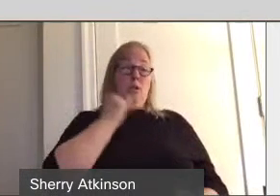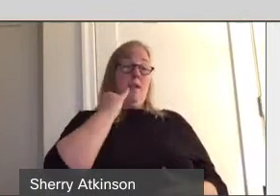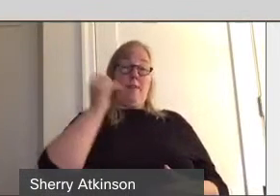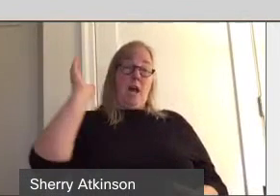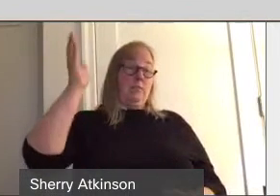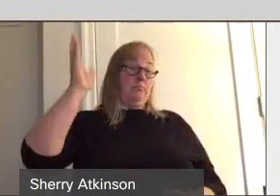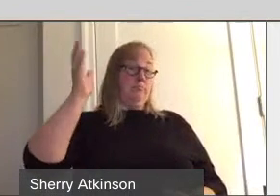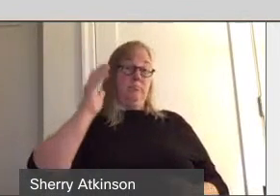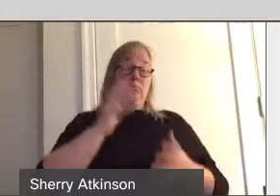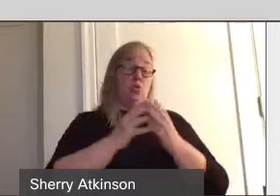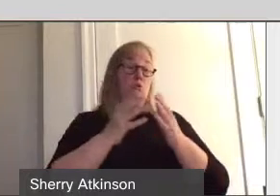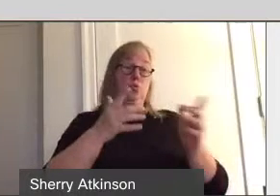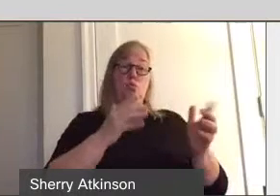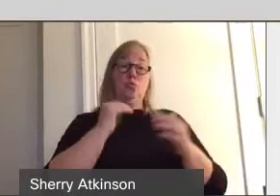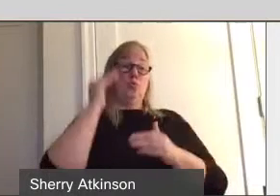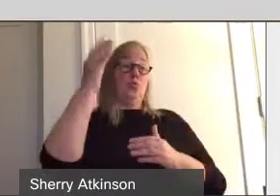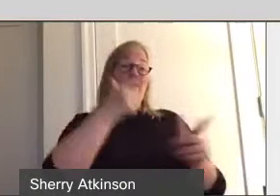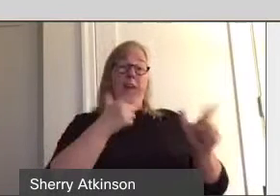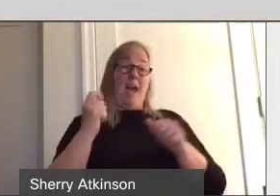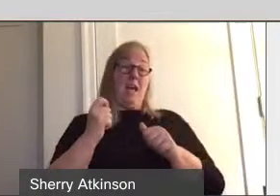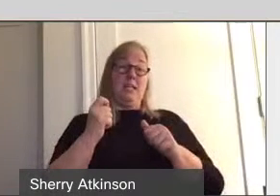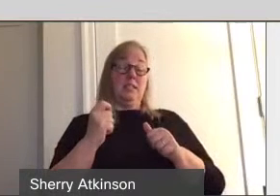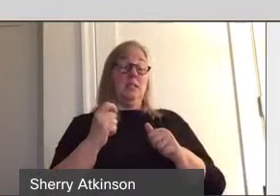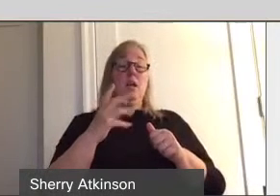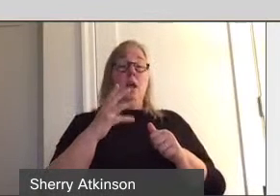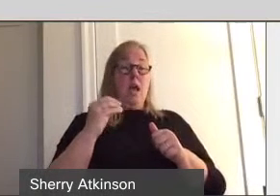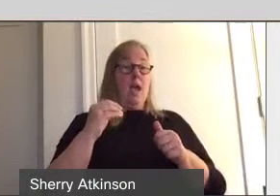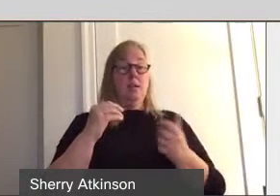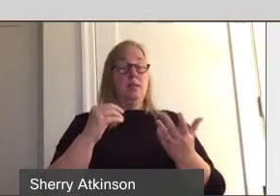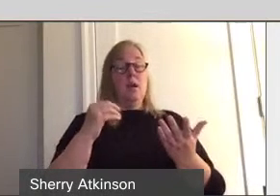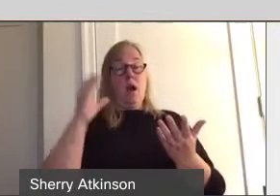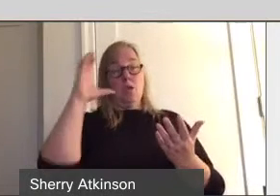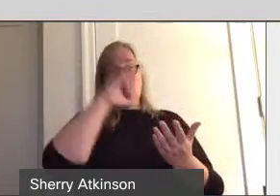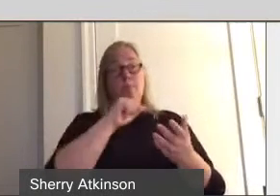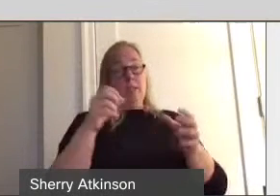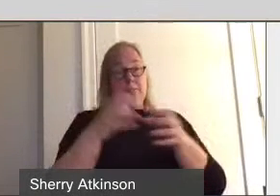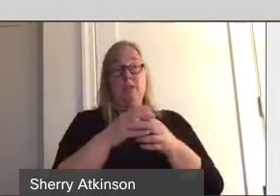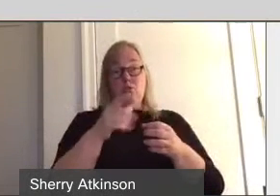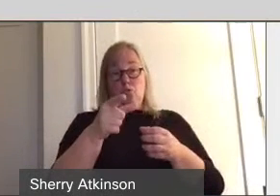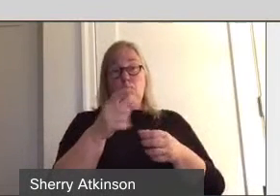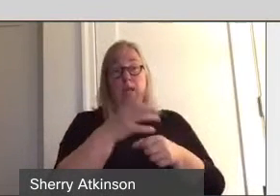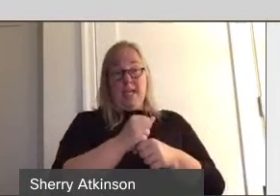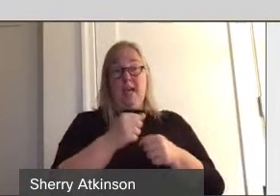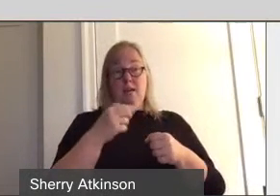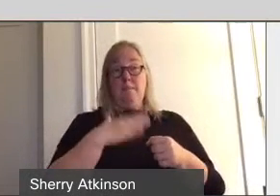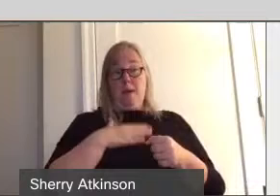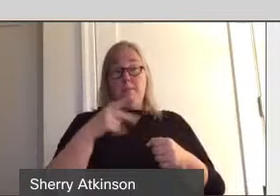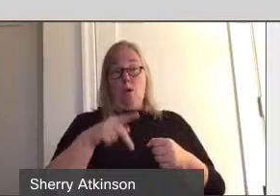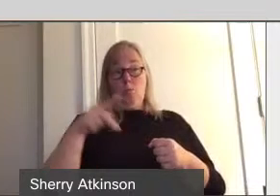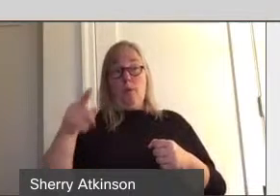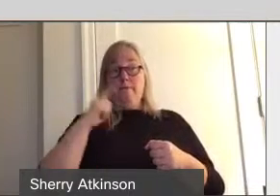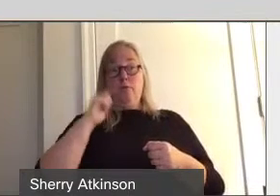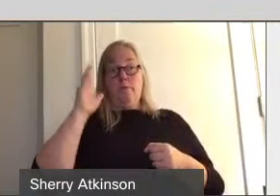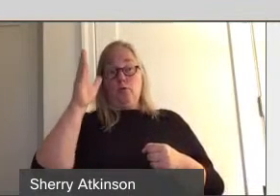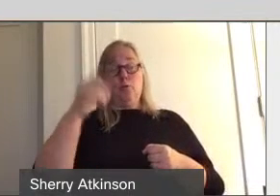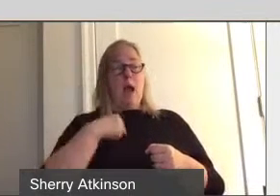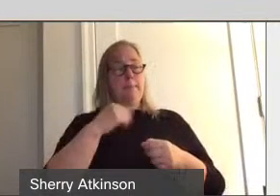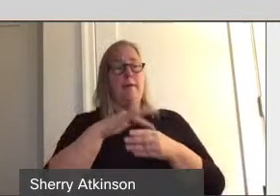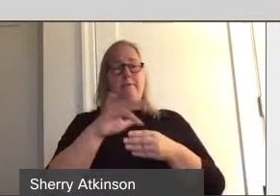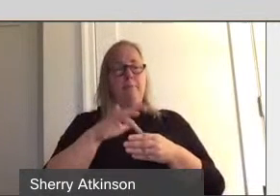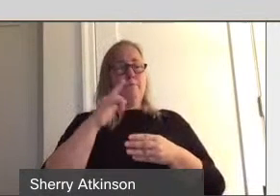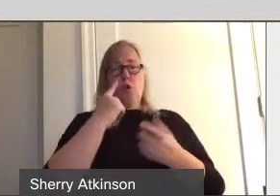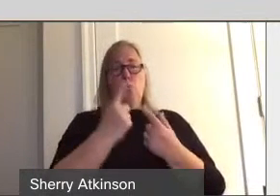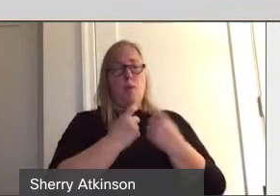happy to review anything that was in those slides, and I'm assuming the committee gets the slide deck for future reference. So I'm available for questions by